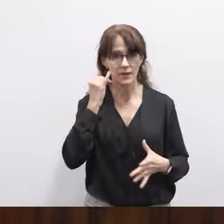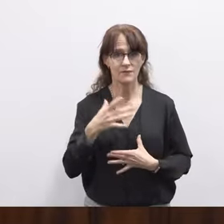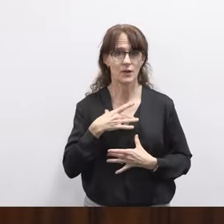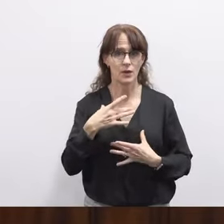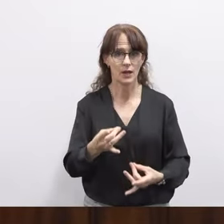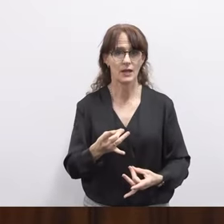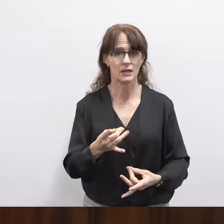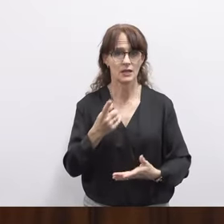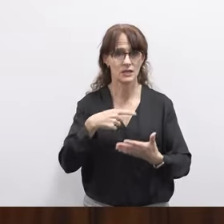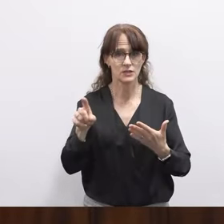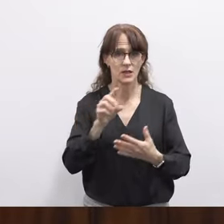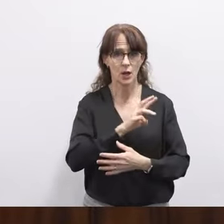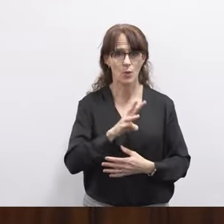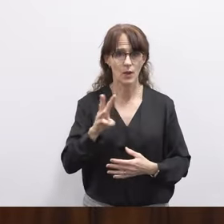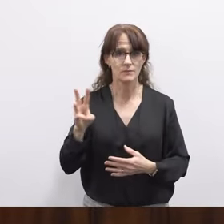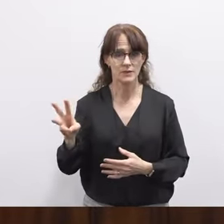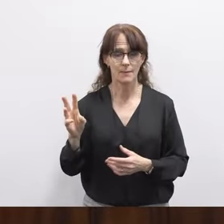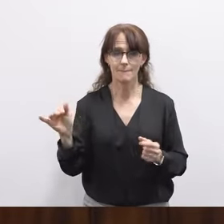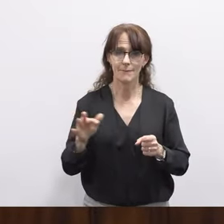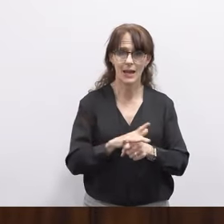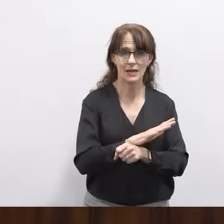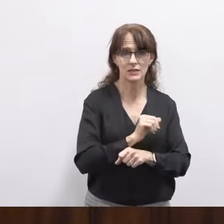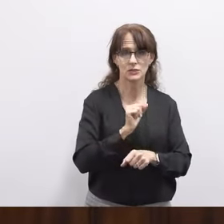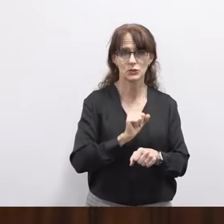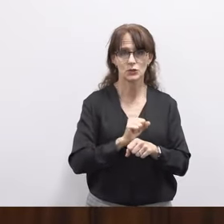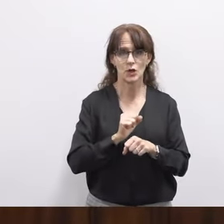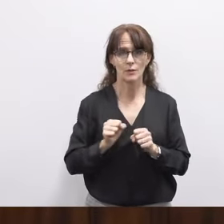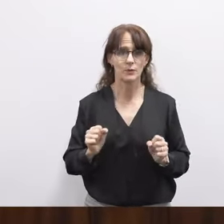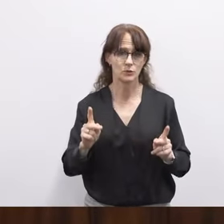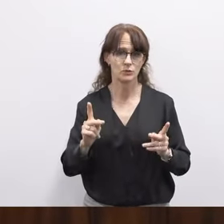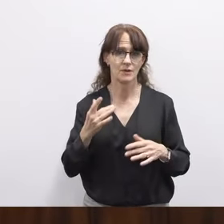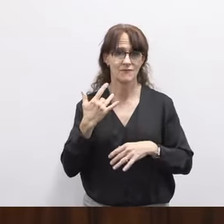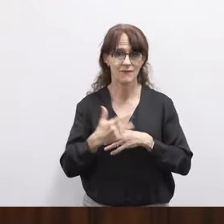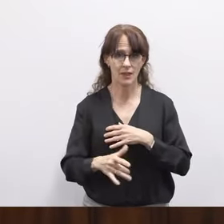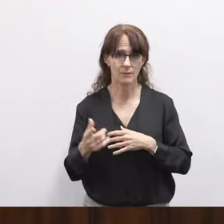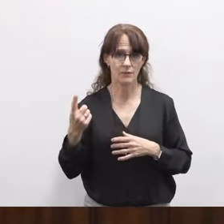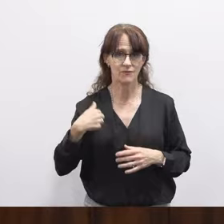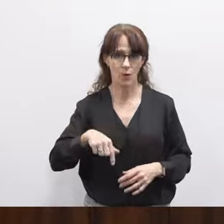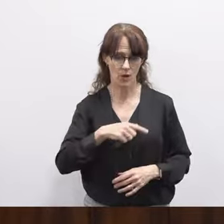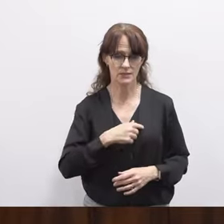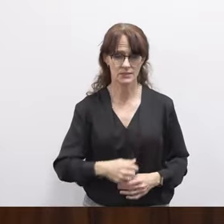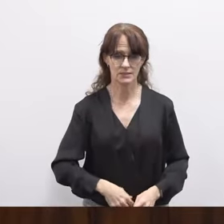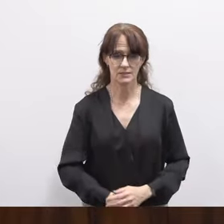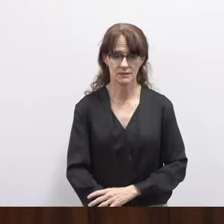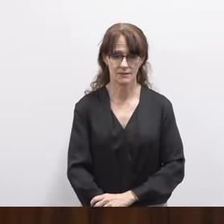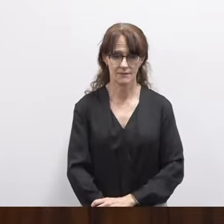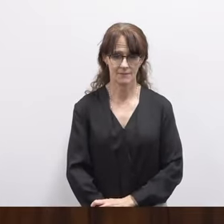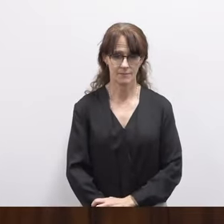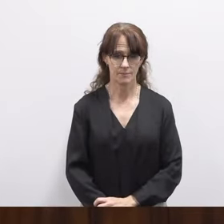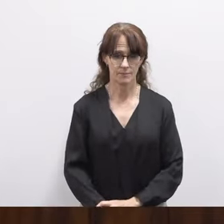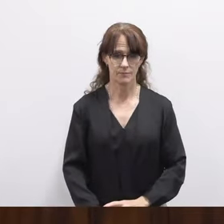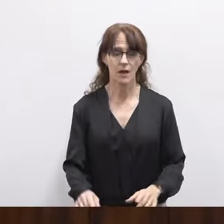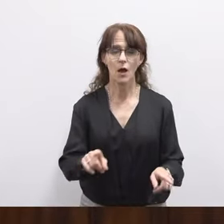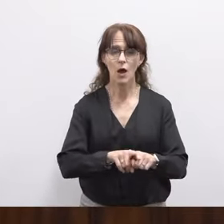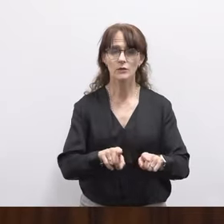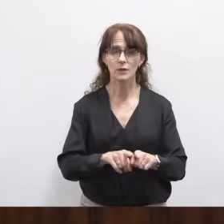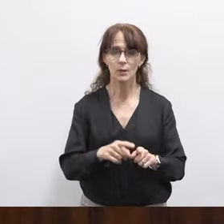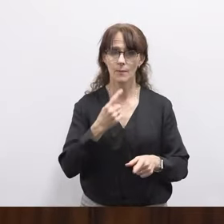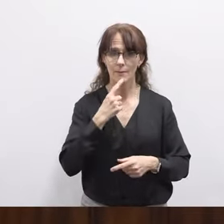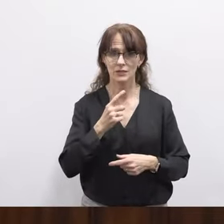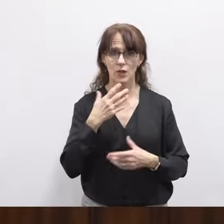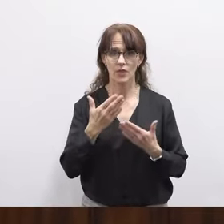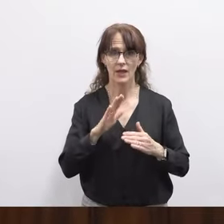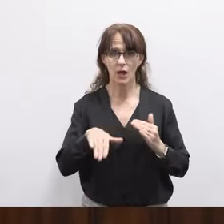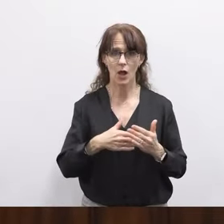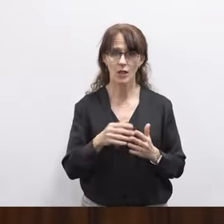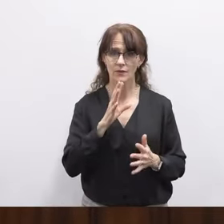interested, check out our website. There's plenty of job opportunities available to us. That being said, I also wanted to make sure to thank all